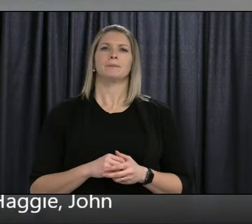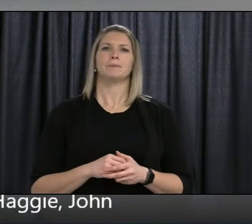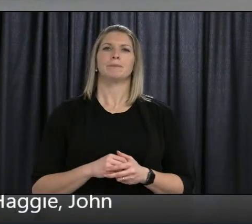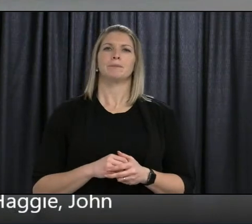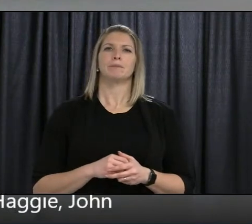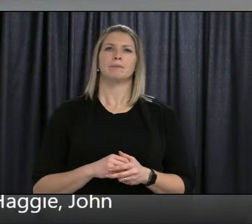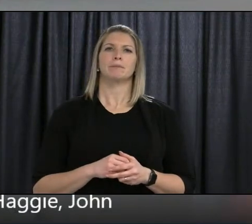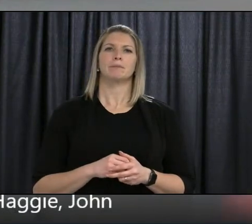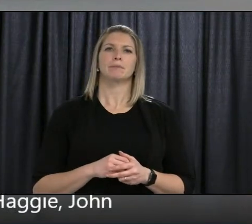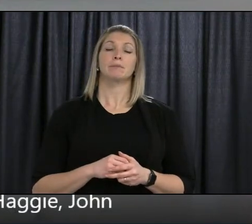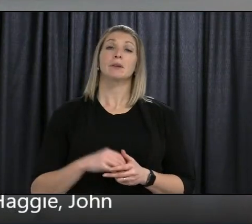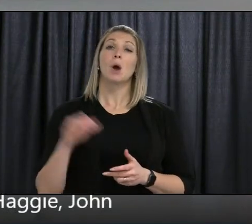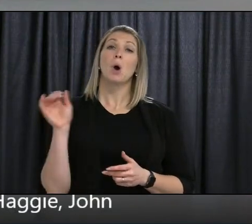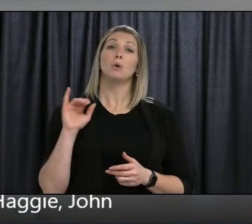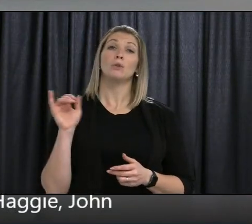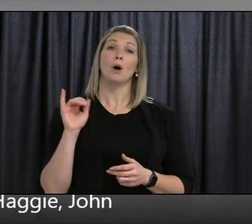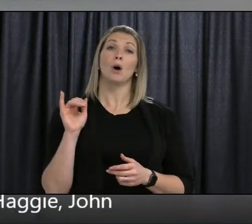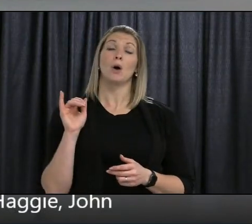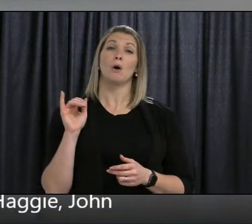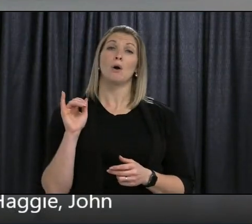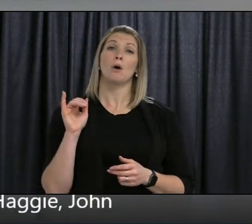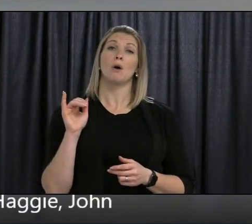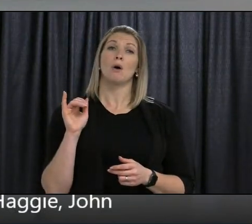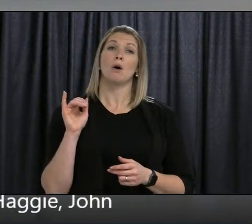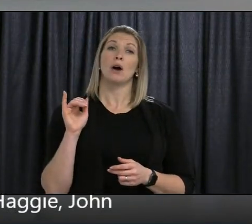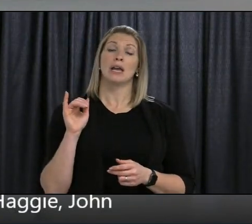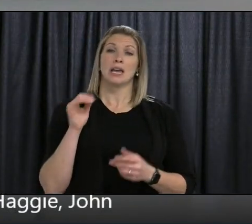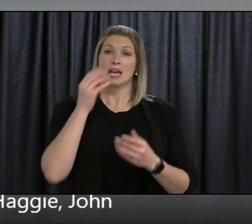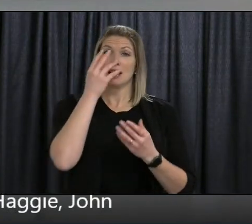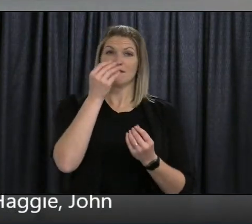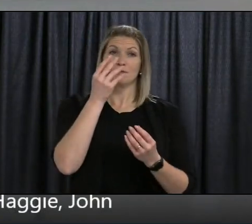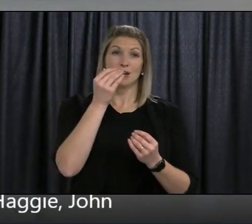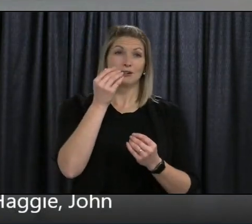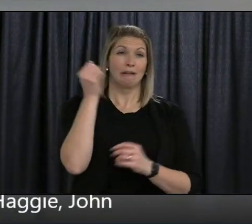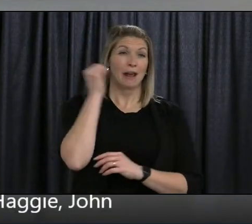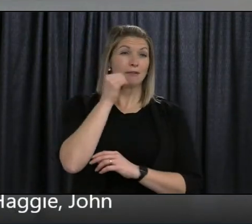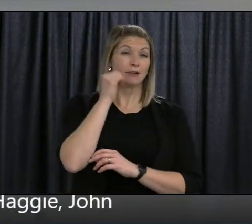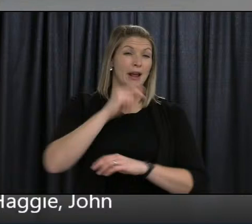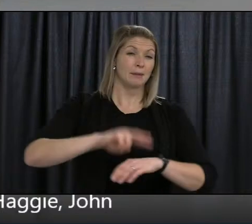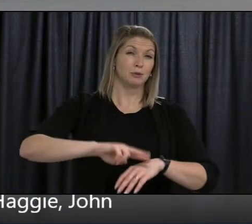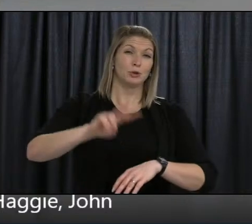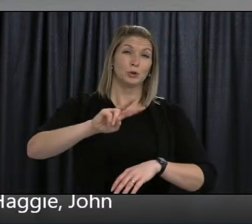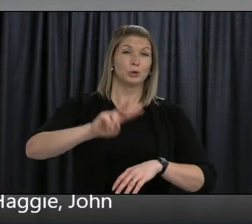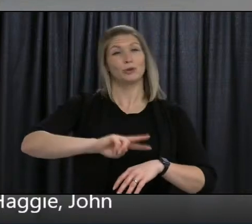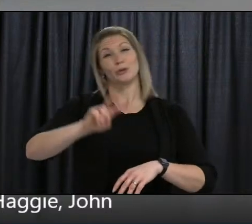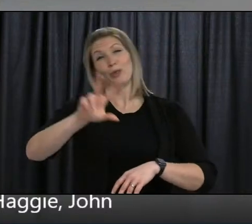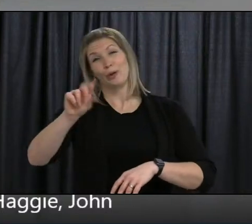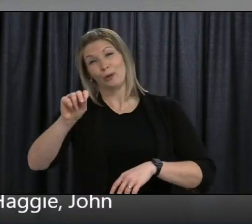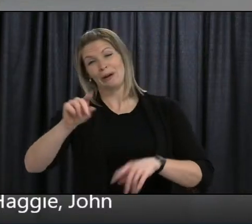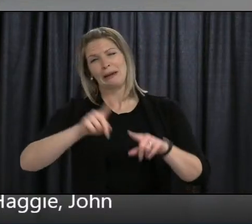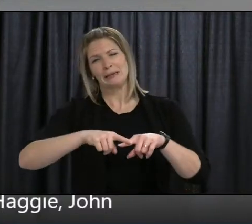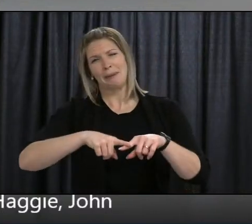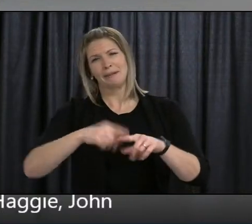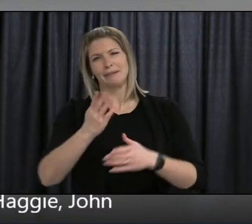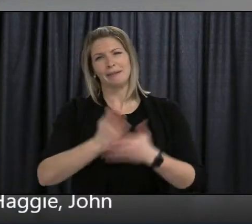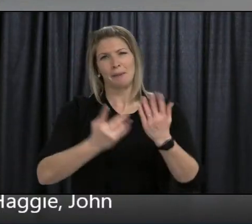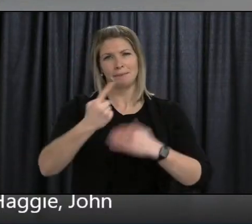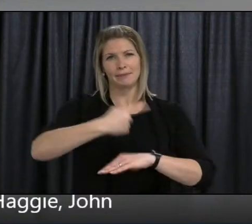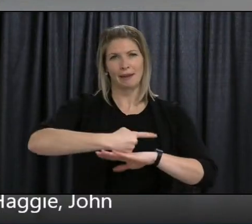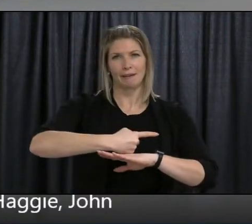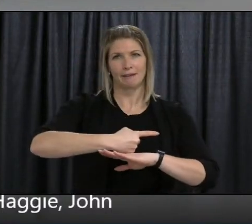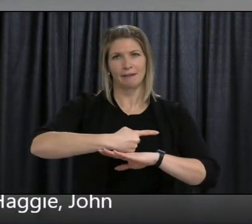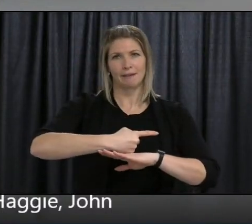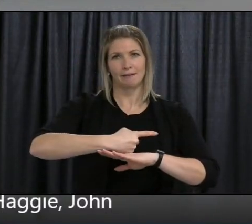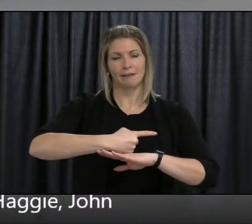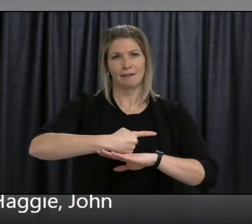that the information that we give at 2 o'clock or 2:30 on the appointed day can actually be